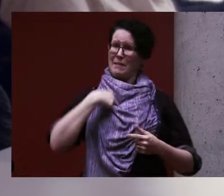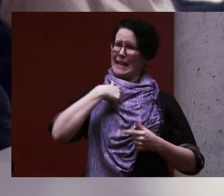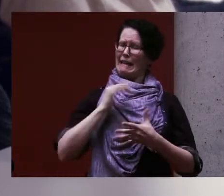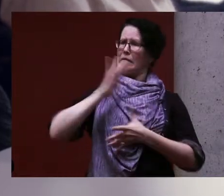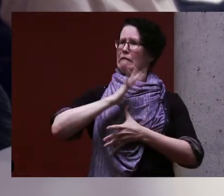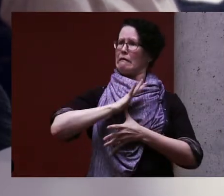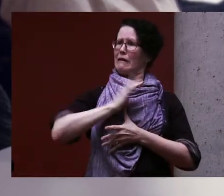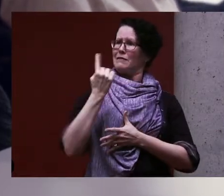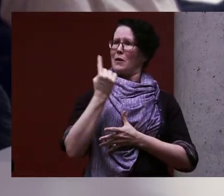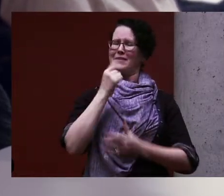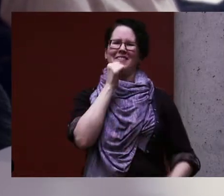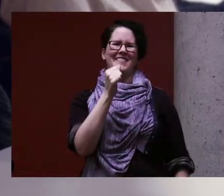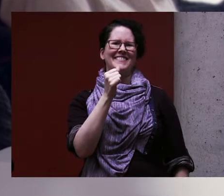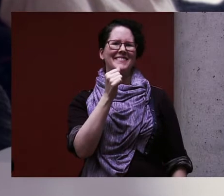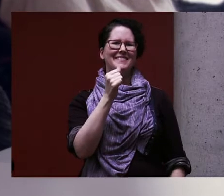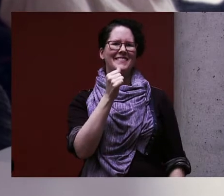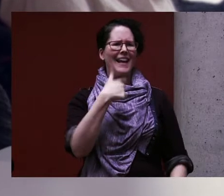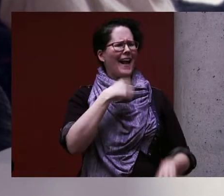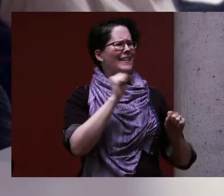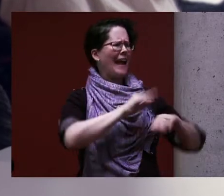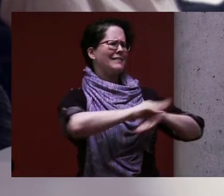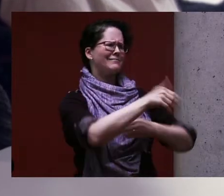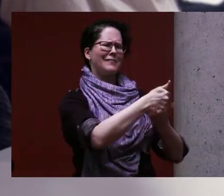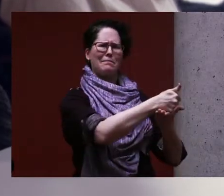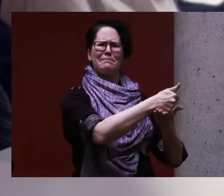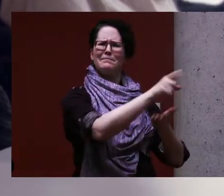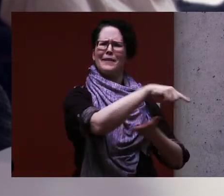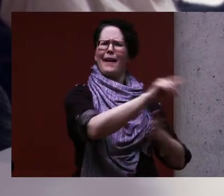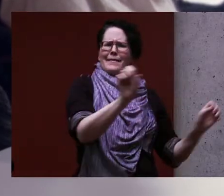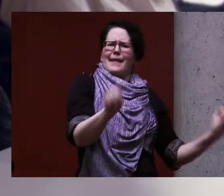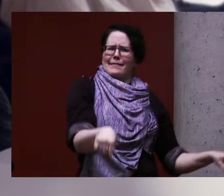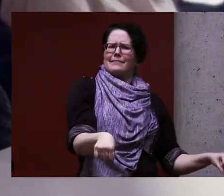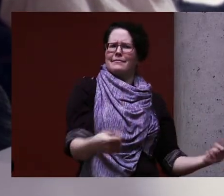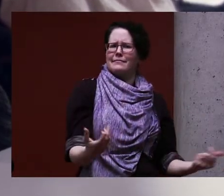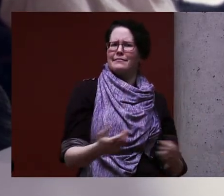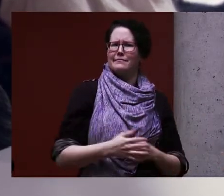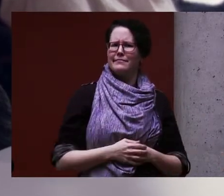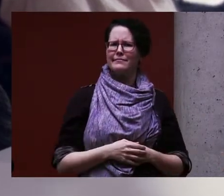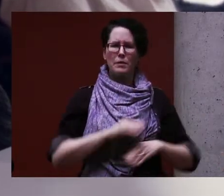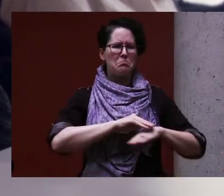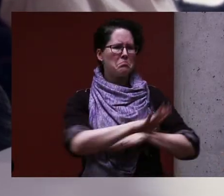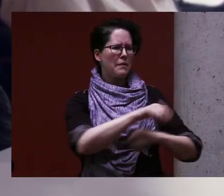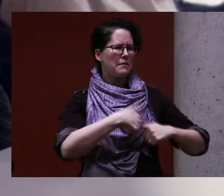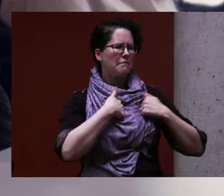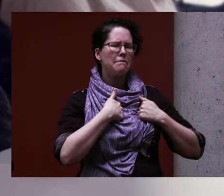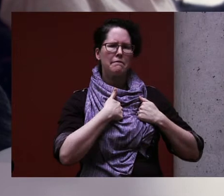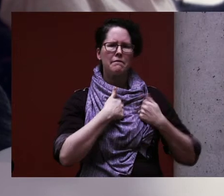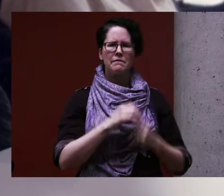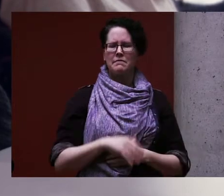I've learned that I do make a difference in people's lives. I've learned that I am